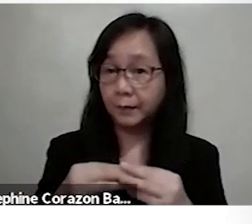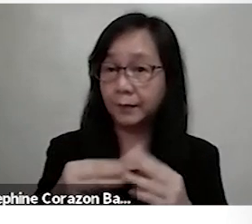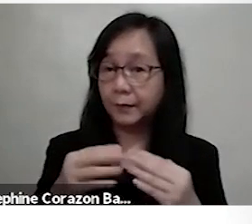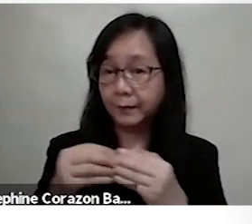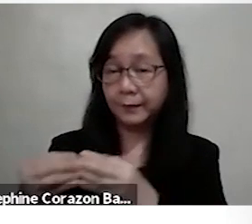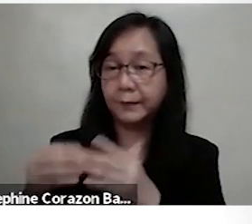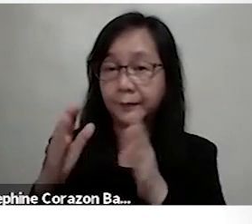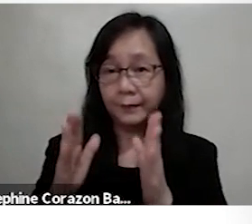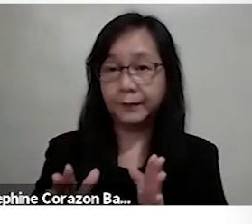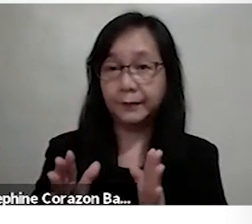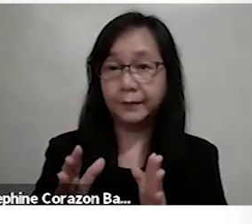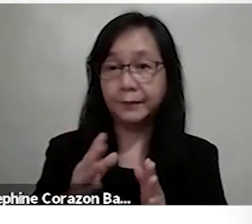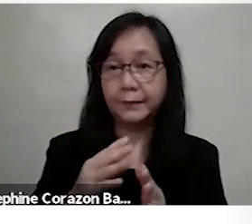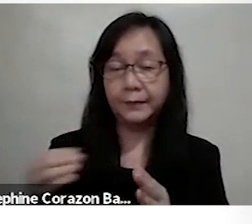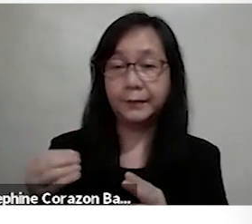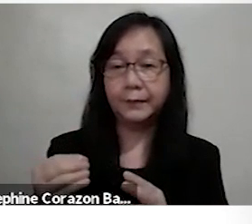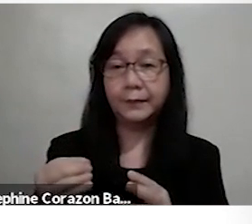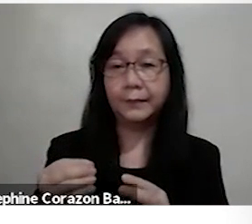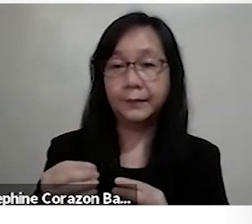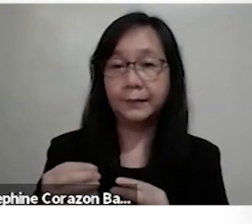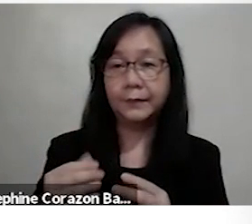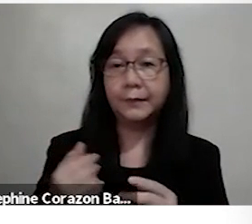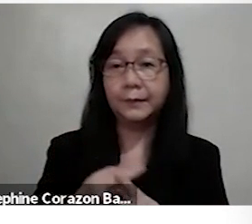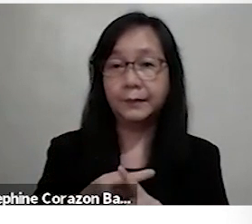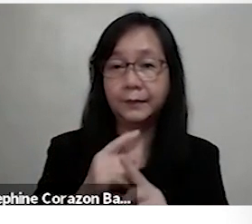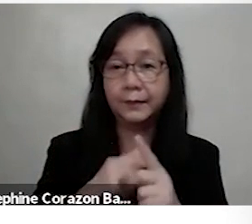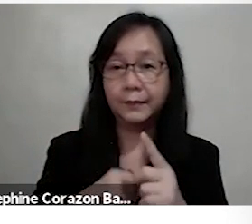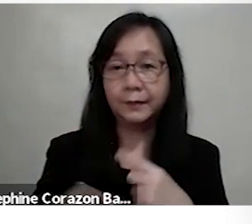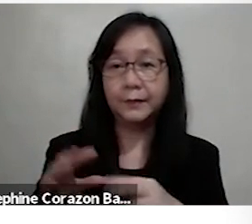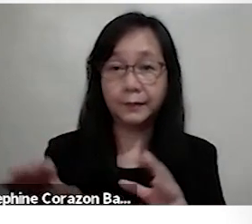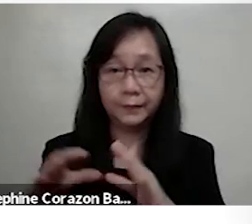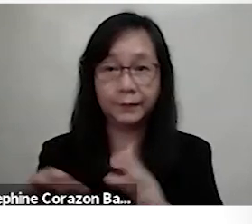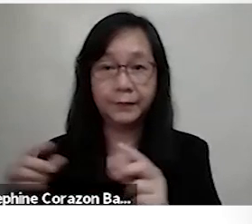finalize and develop the alternative report and submit it to